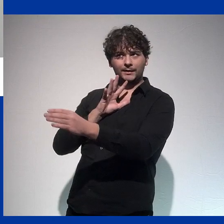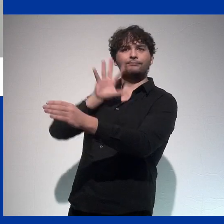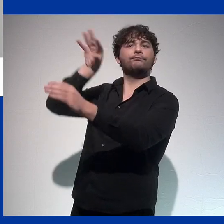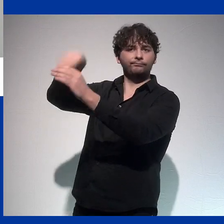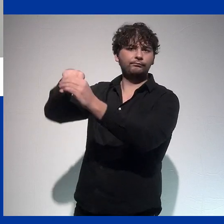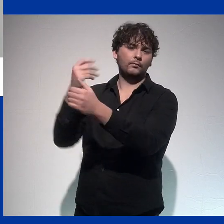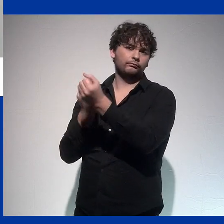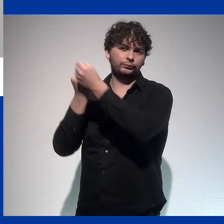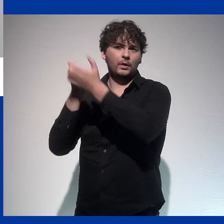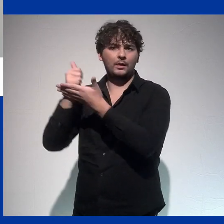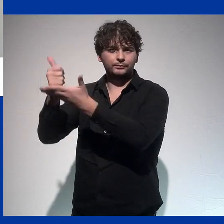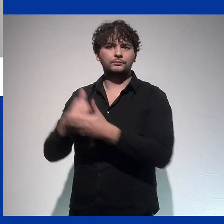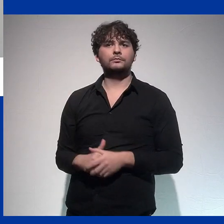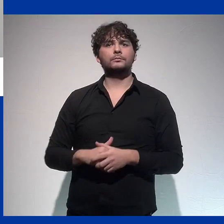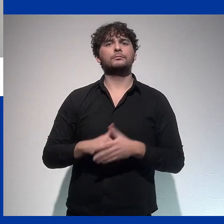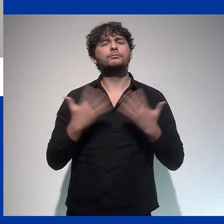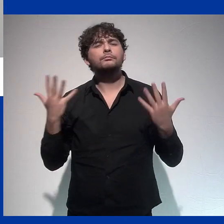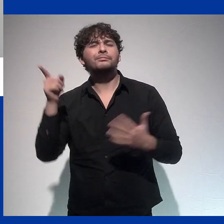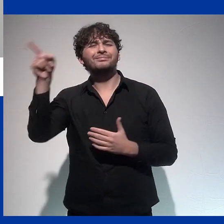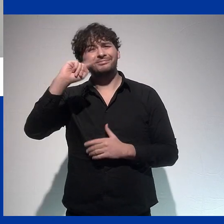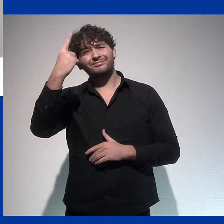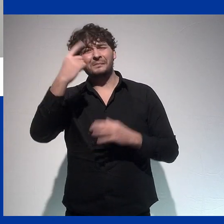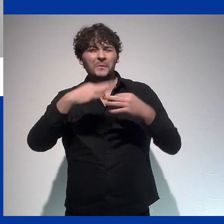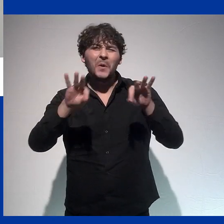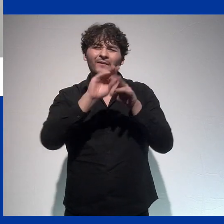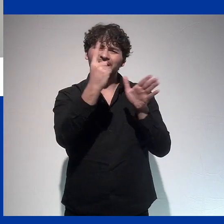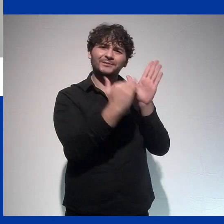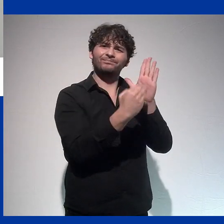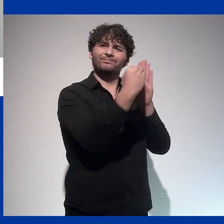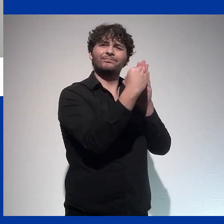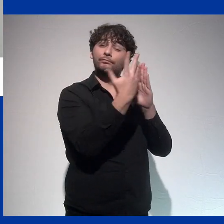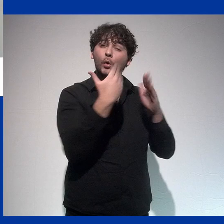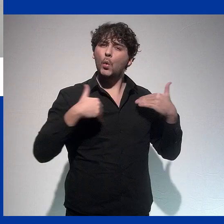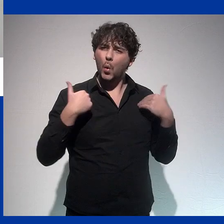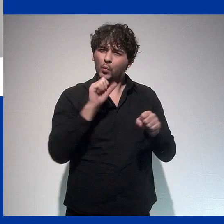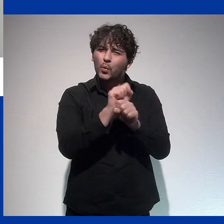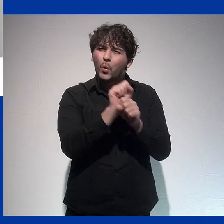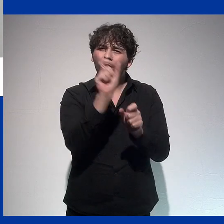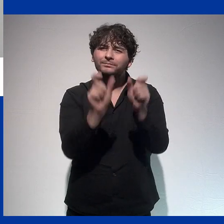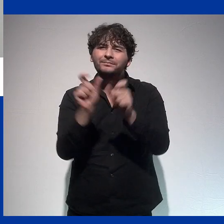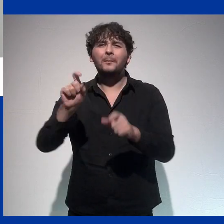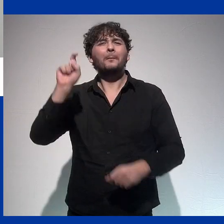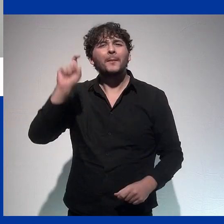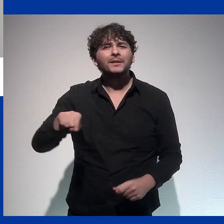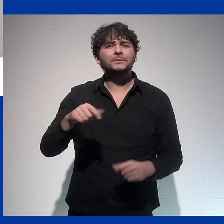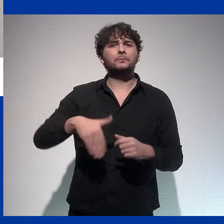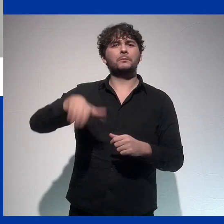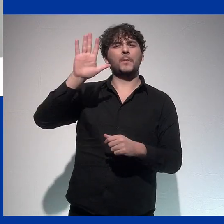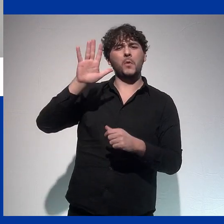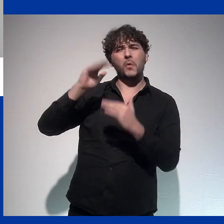mine, which I'm sure is listening to me right now, is many people know, but few people understand.